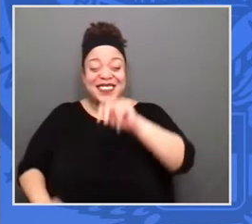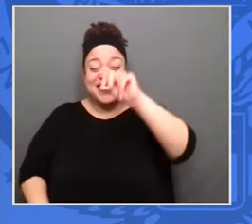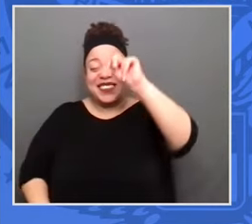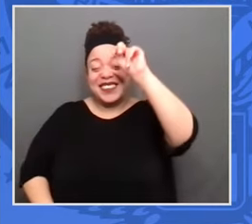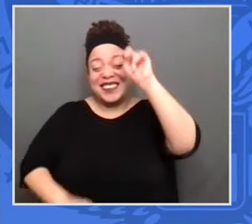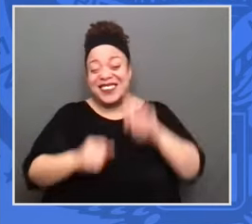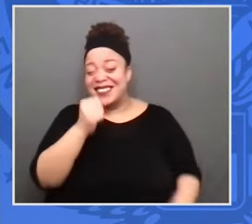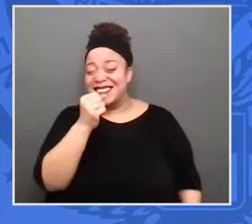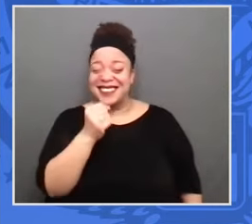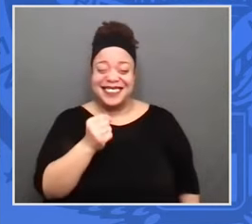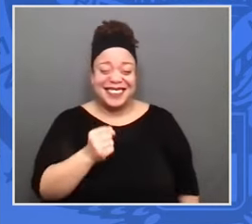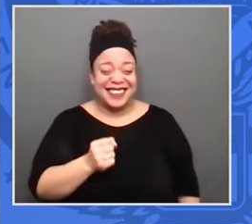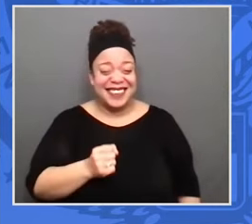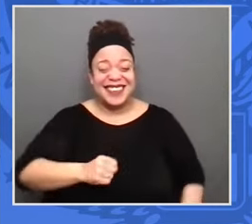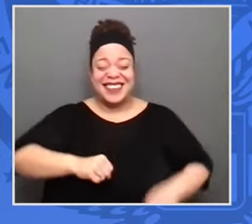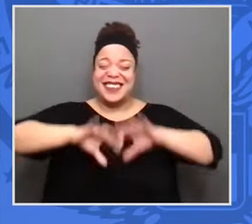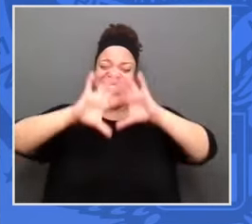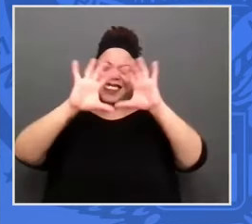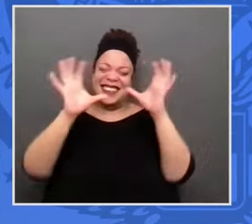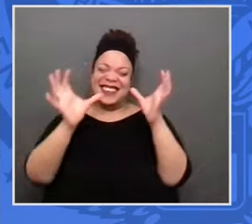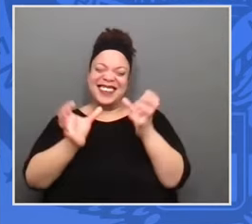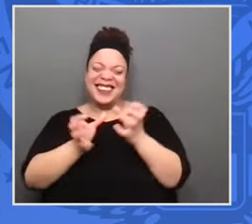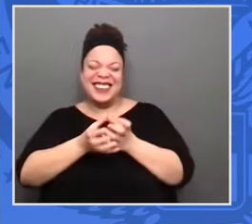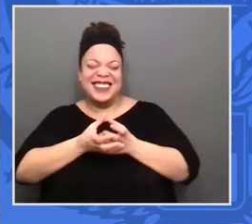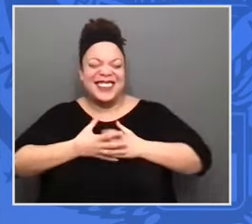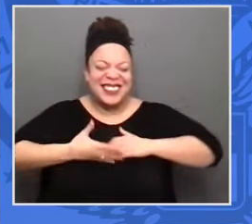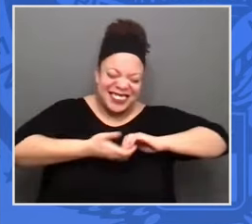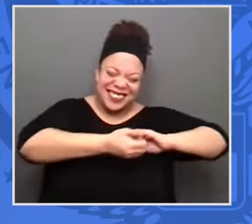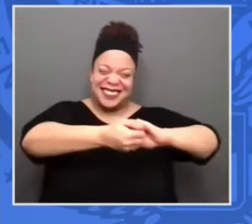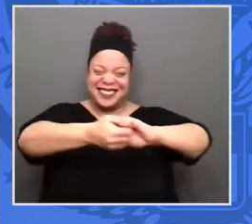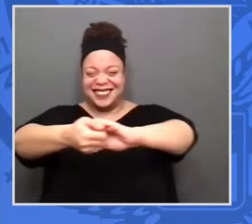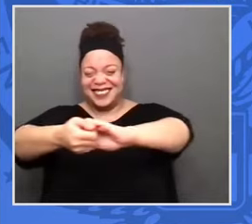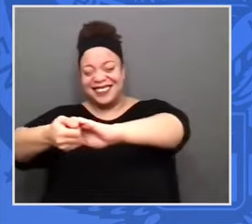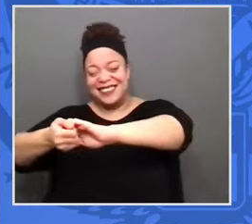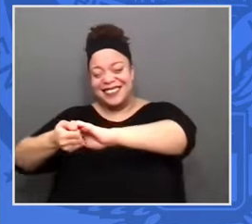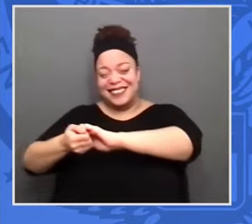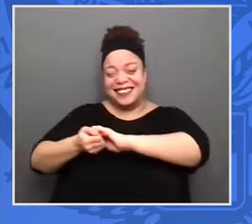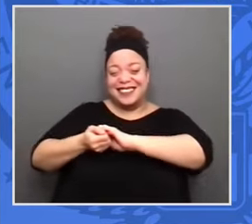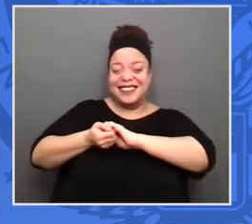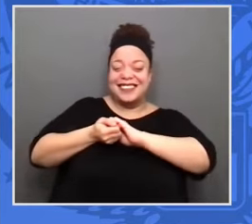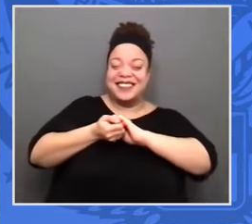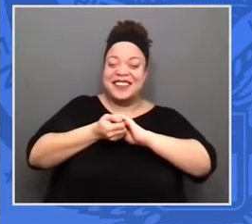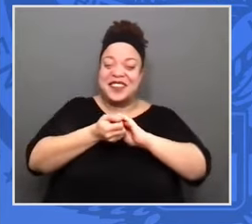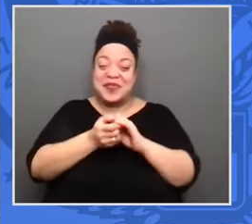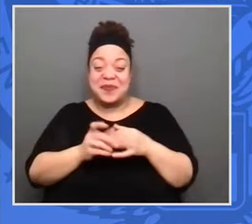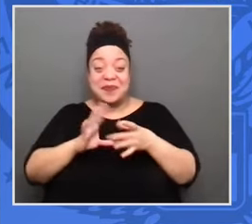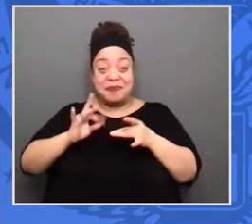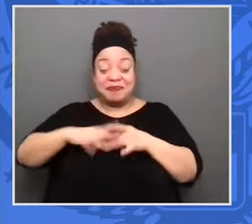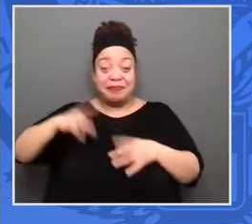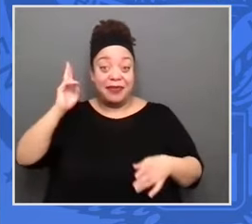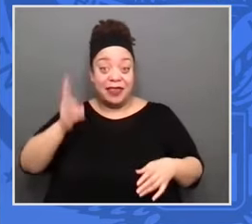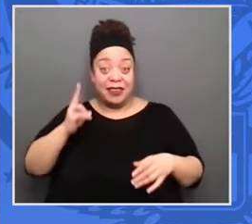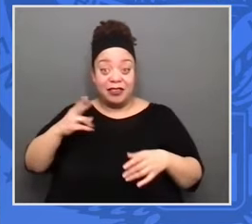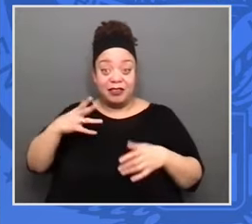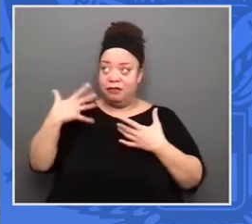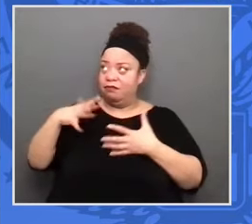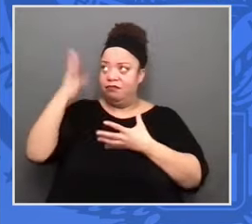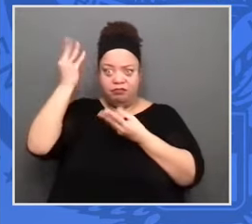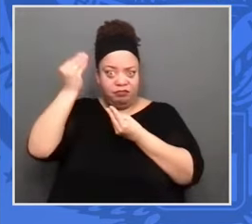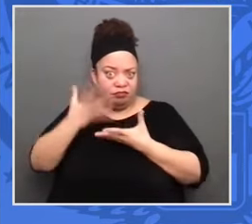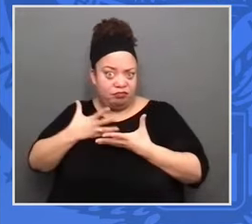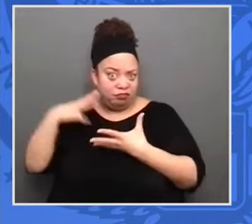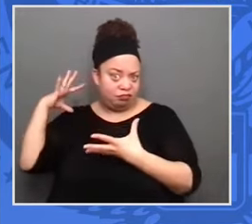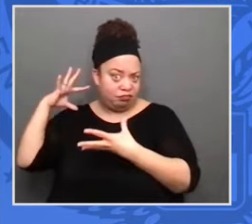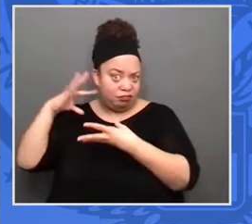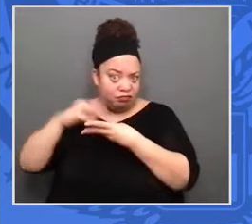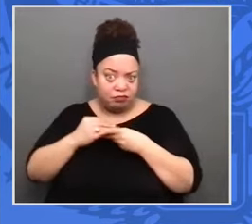Show the way of unity. We can see each other not as adversaries, but as neighbors. We can treat